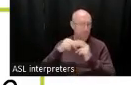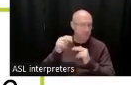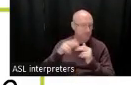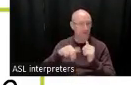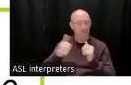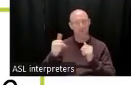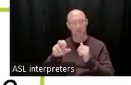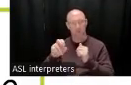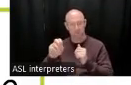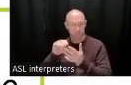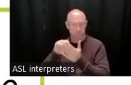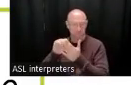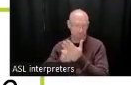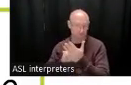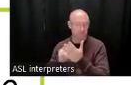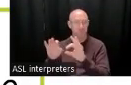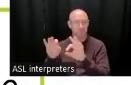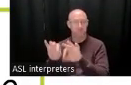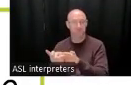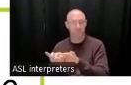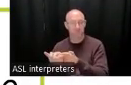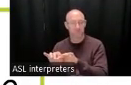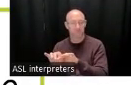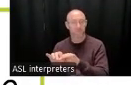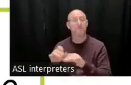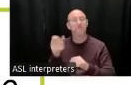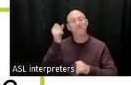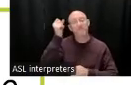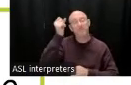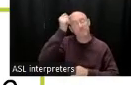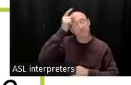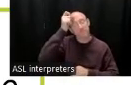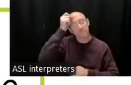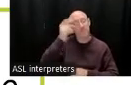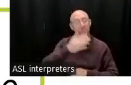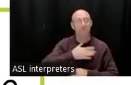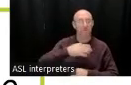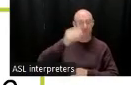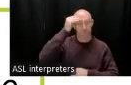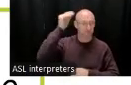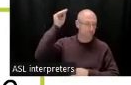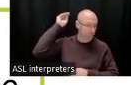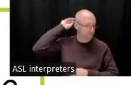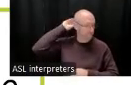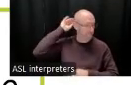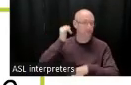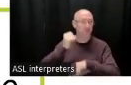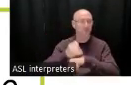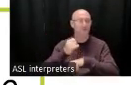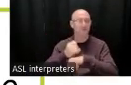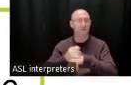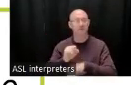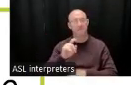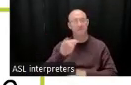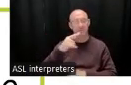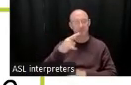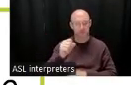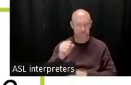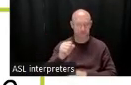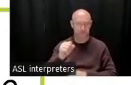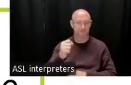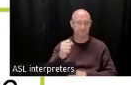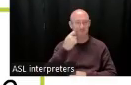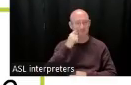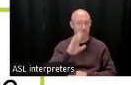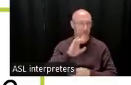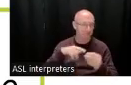resources document to be relevant. However, I also want you to keep in mind that institutional setting, with those different aspects that we've talked